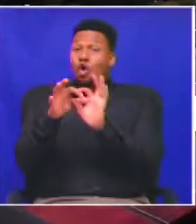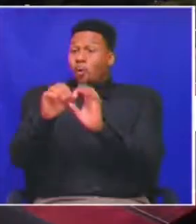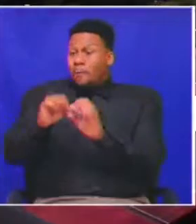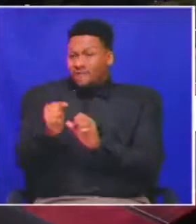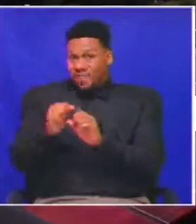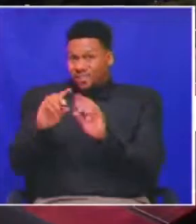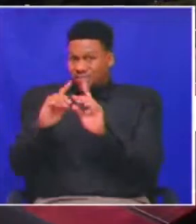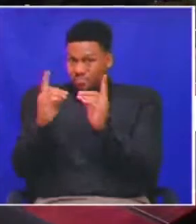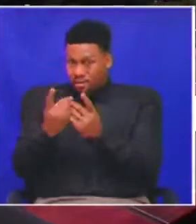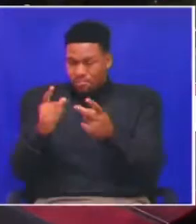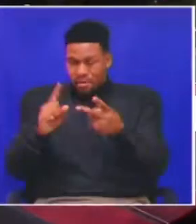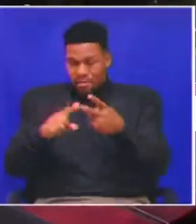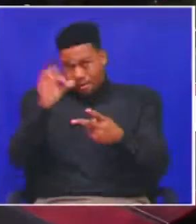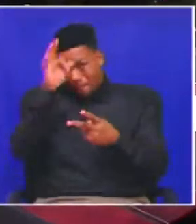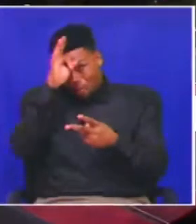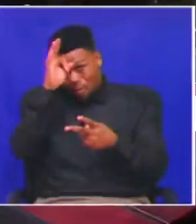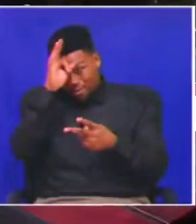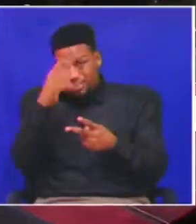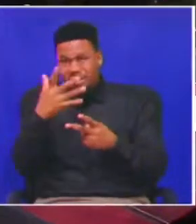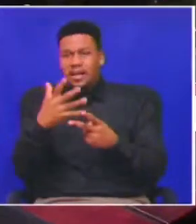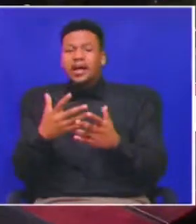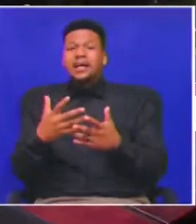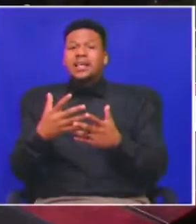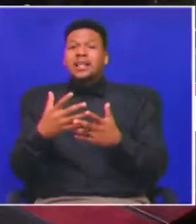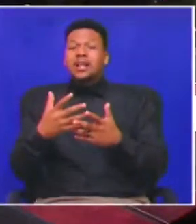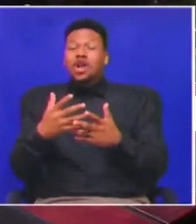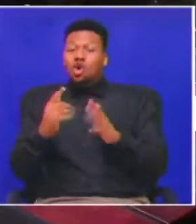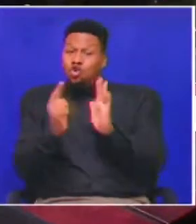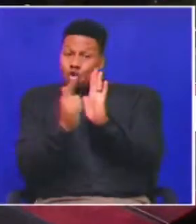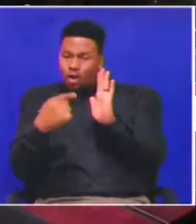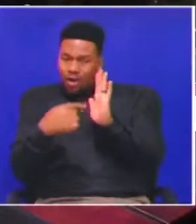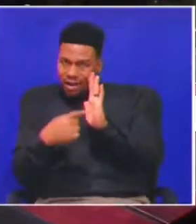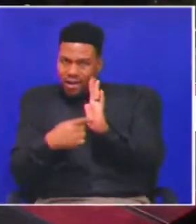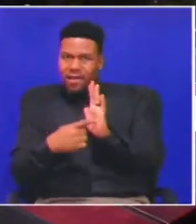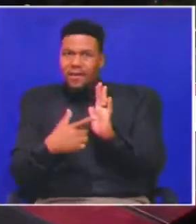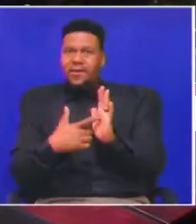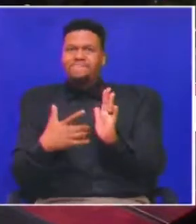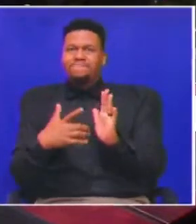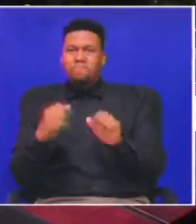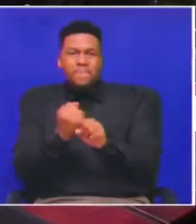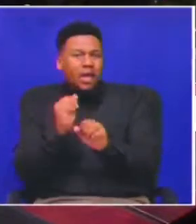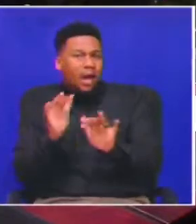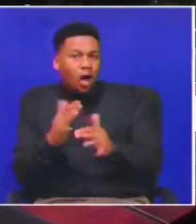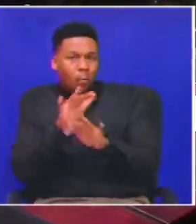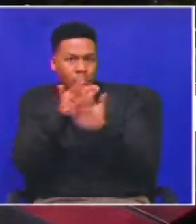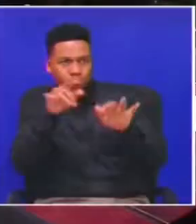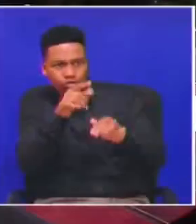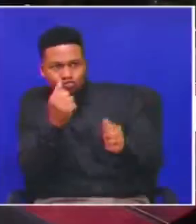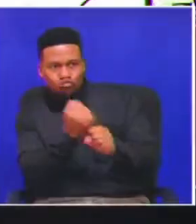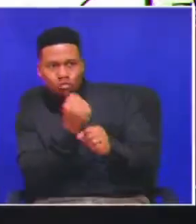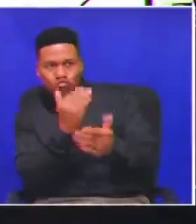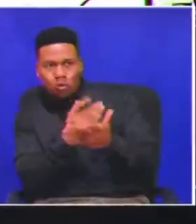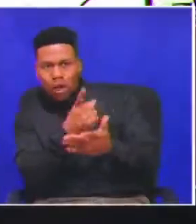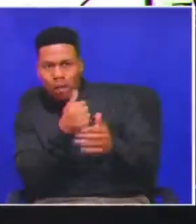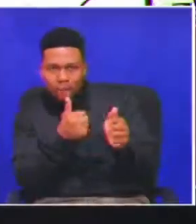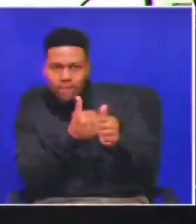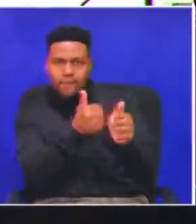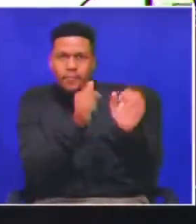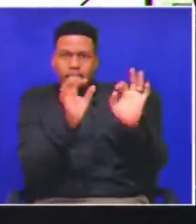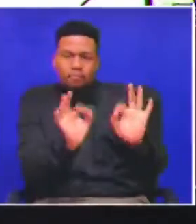enforce immigration laws and secure the Republic's borders? The Honourable President. Thank you, Honorable Deputy